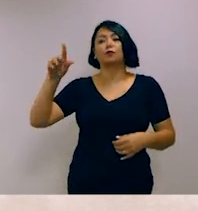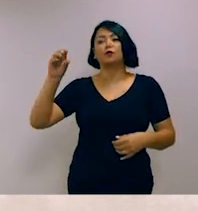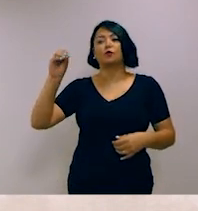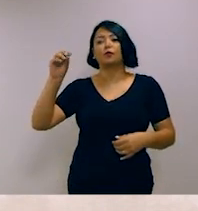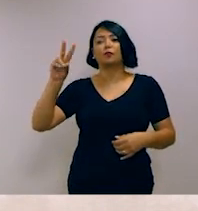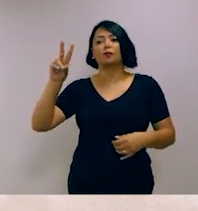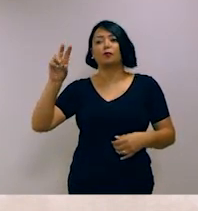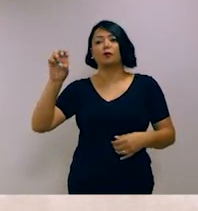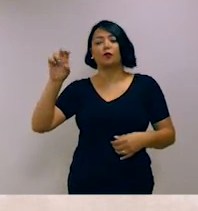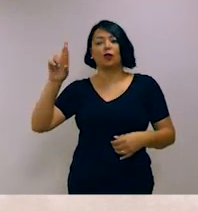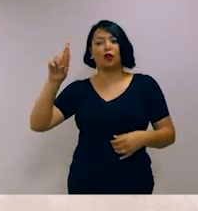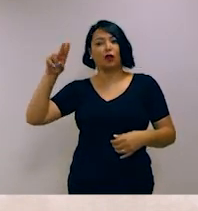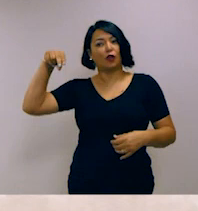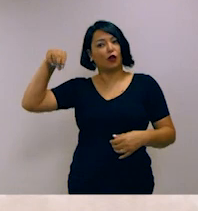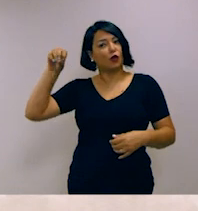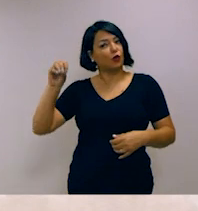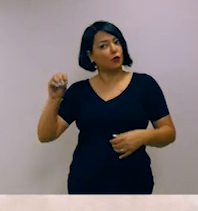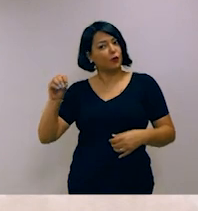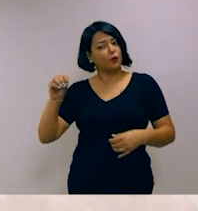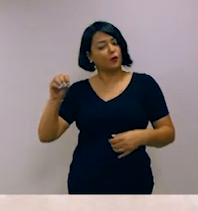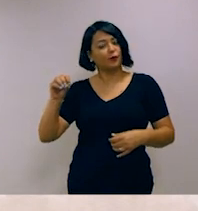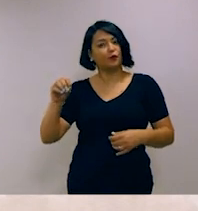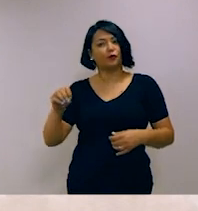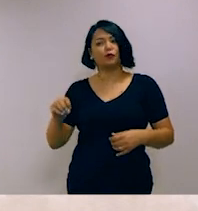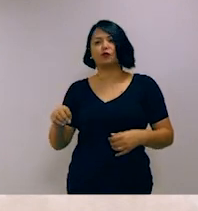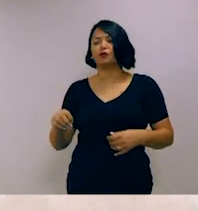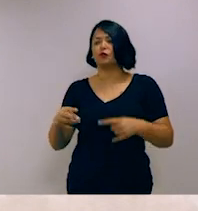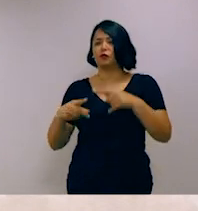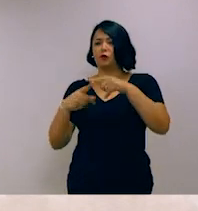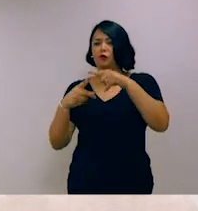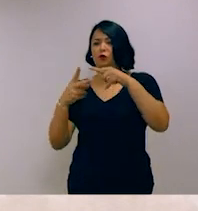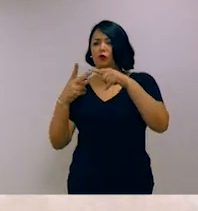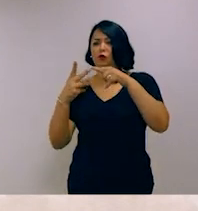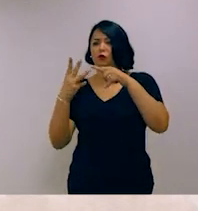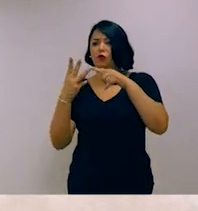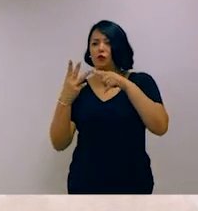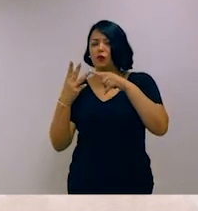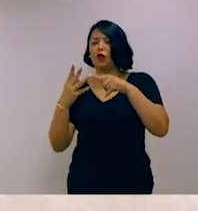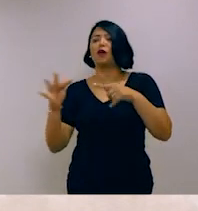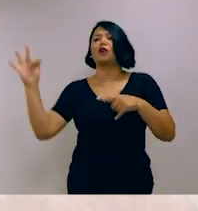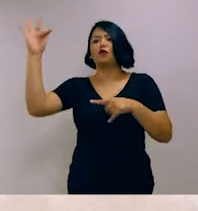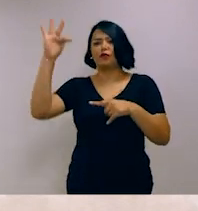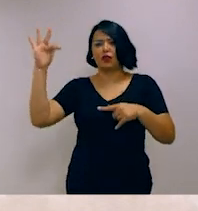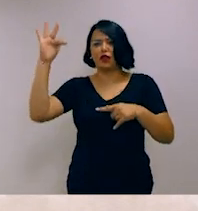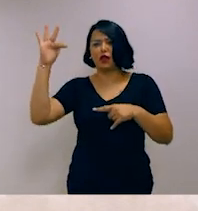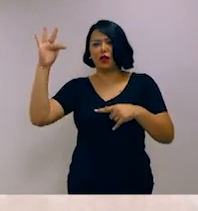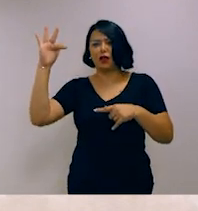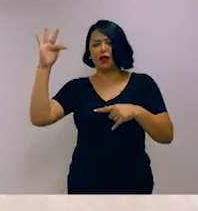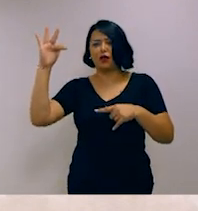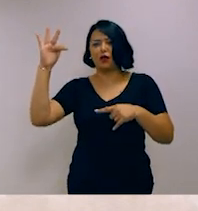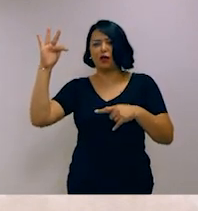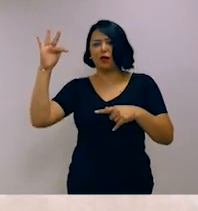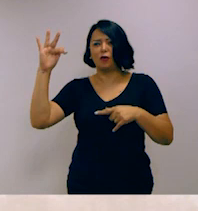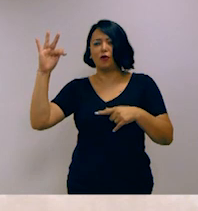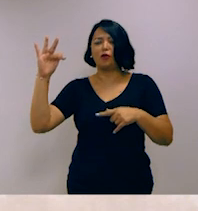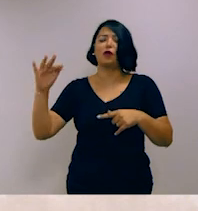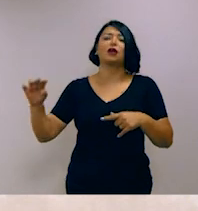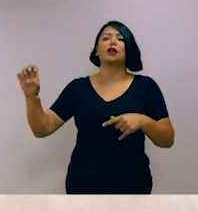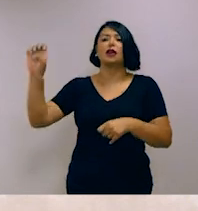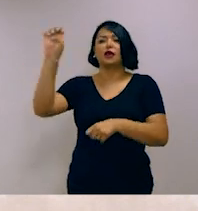And I'm talking about the government at the municipal, state, and federal levels. And